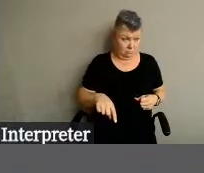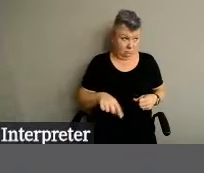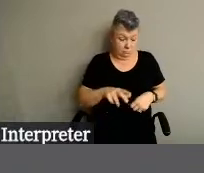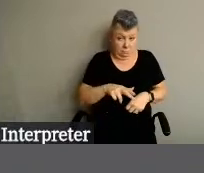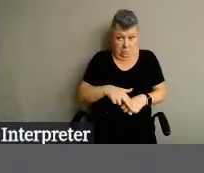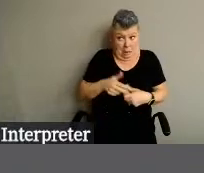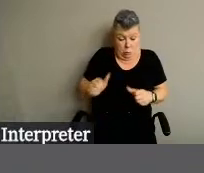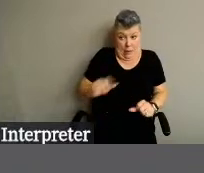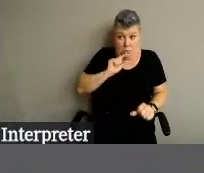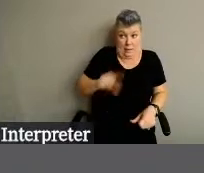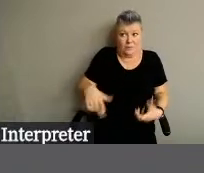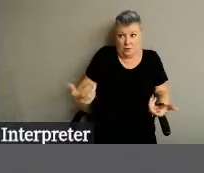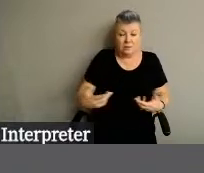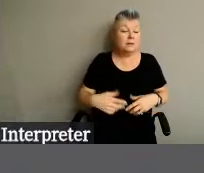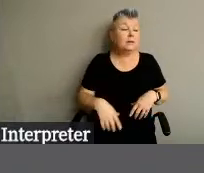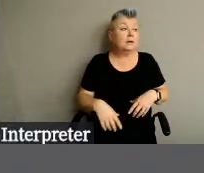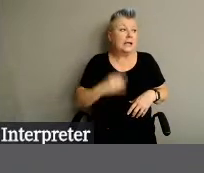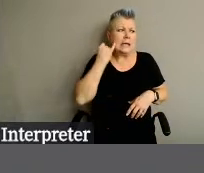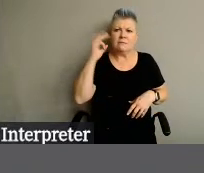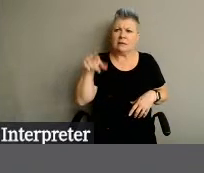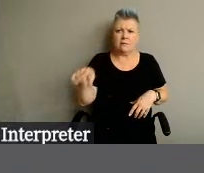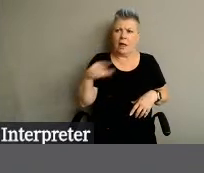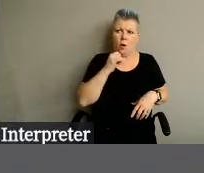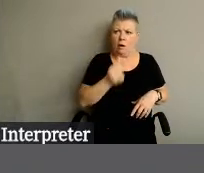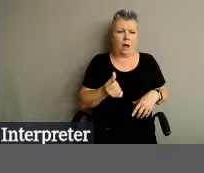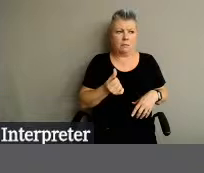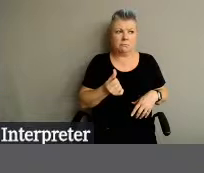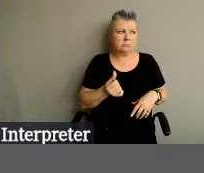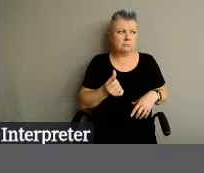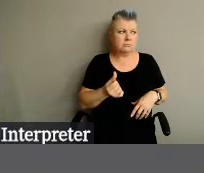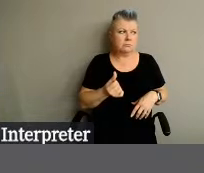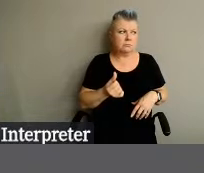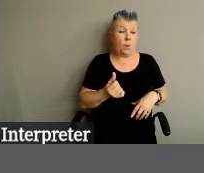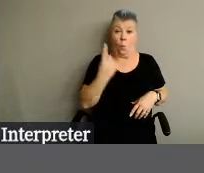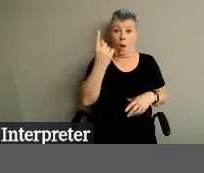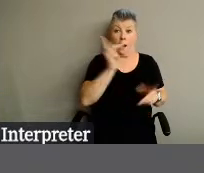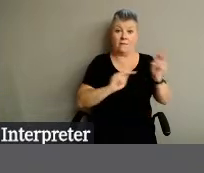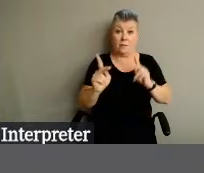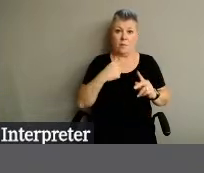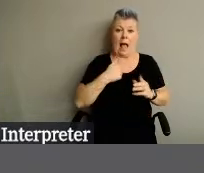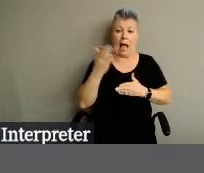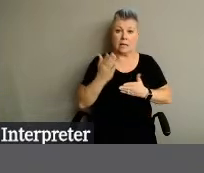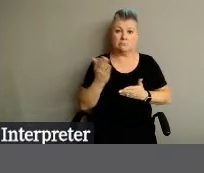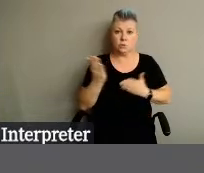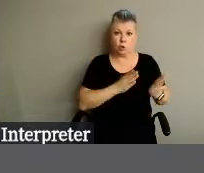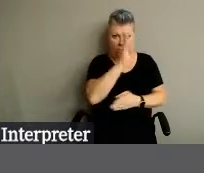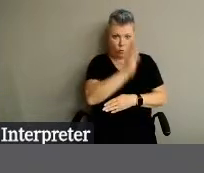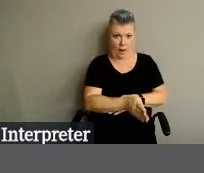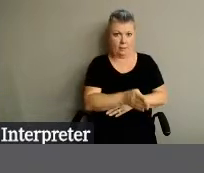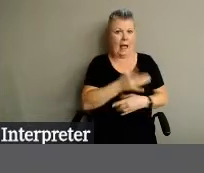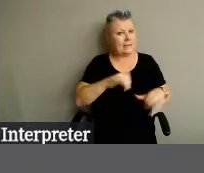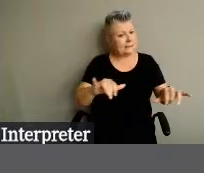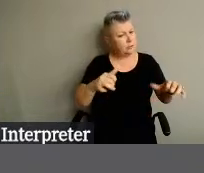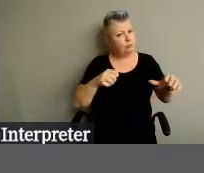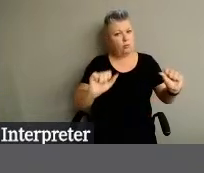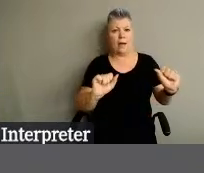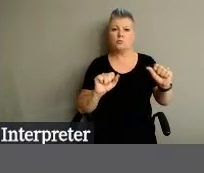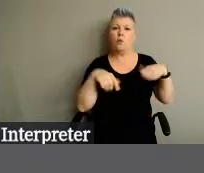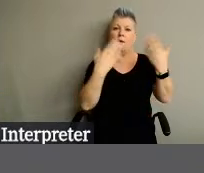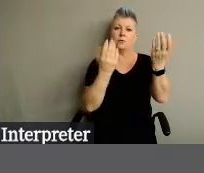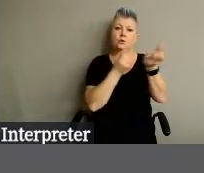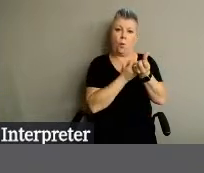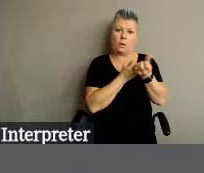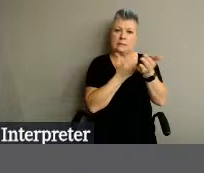that. So even though they aren't necessarily one of the ones I serve, I still try to provide support if I can. I asked that